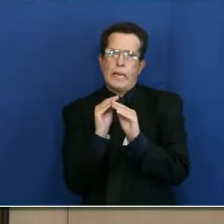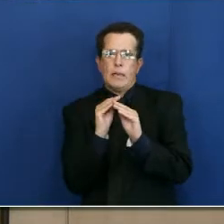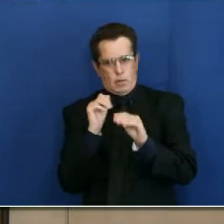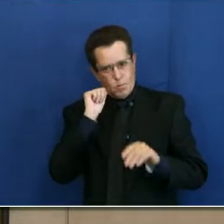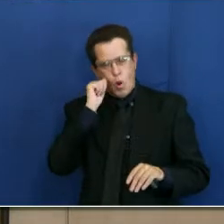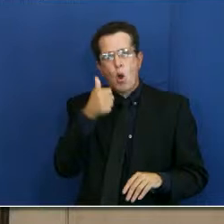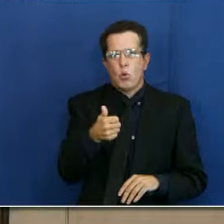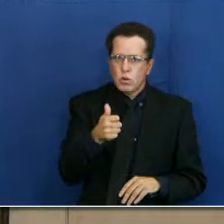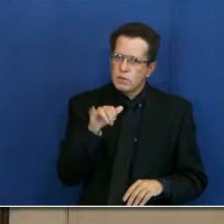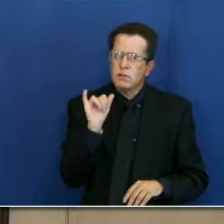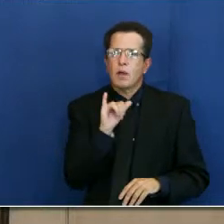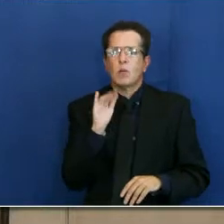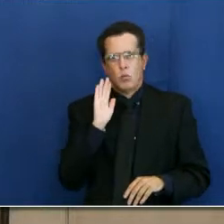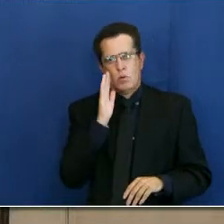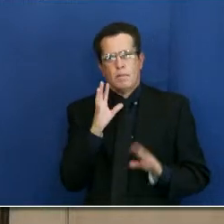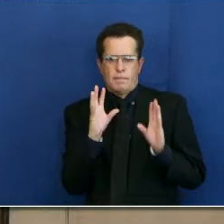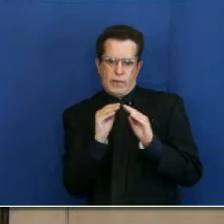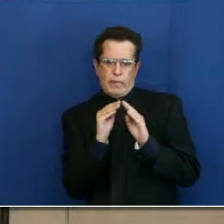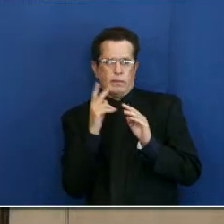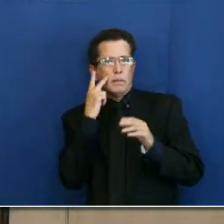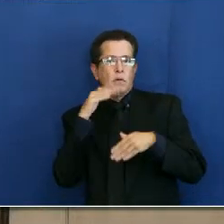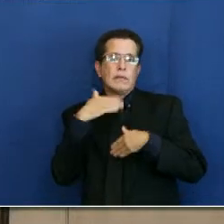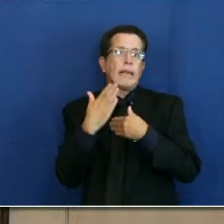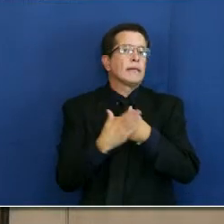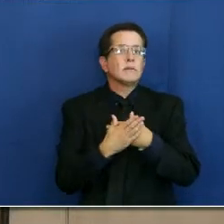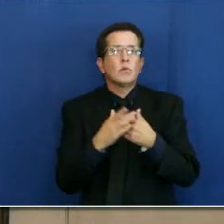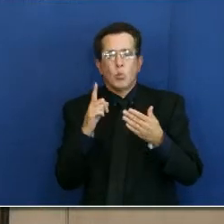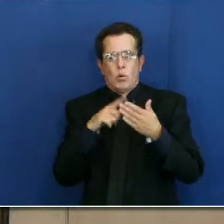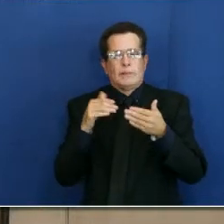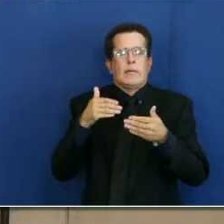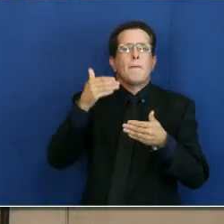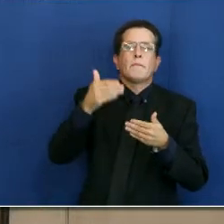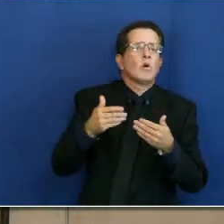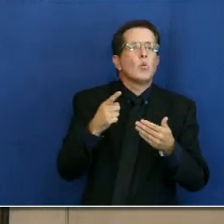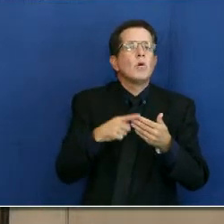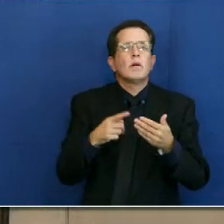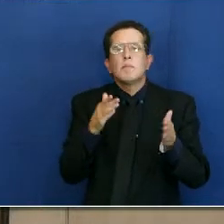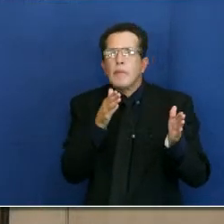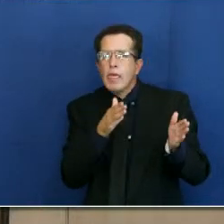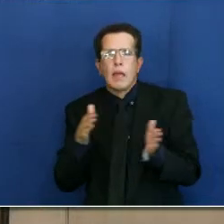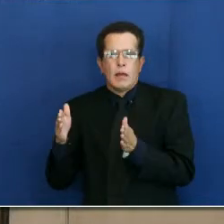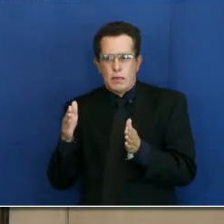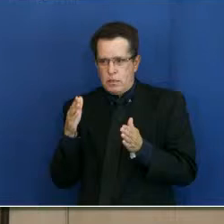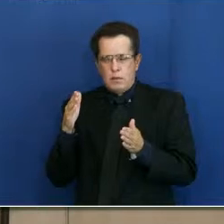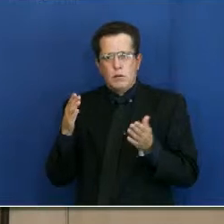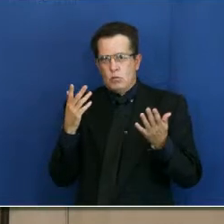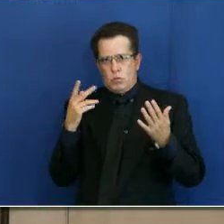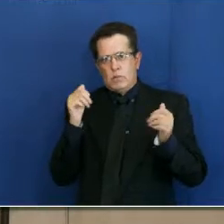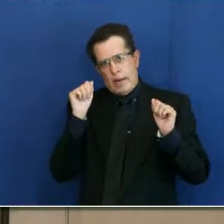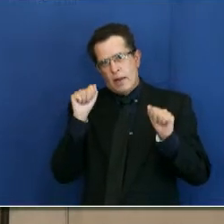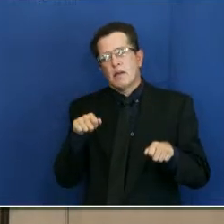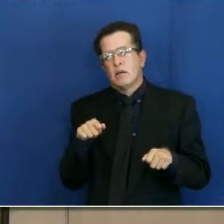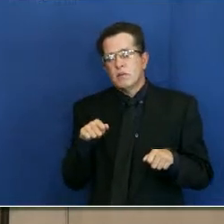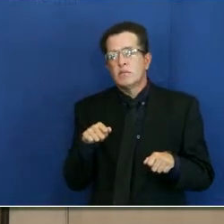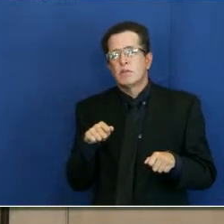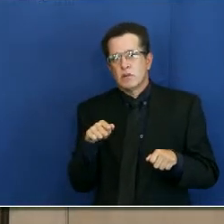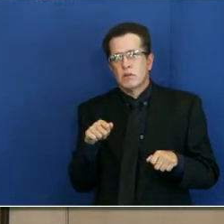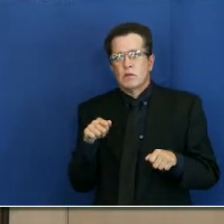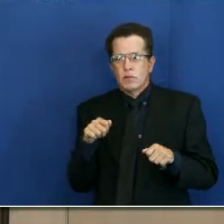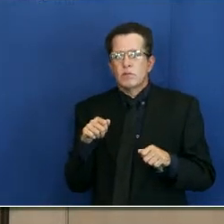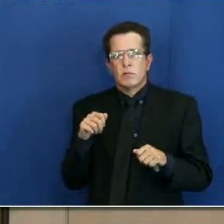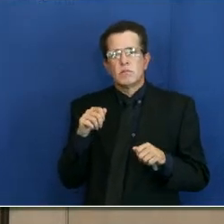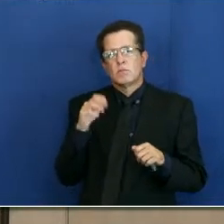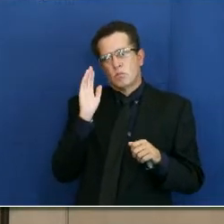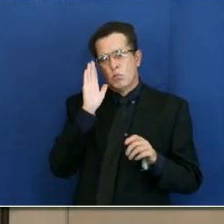tomorrow to determine next steps and any scenarios that could happen that might throw us